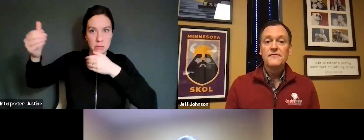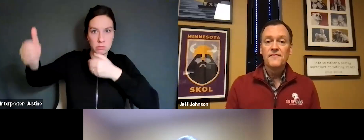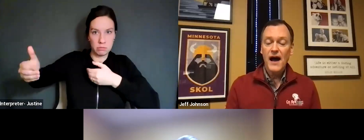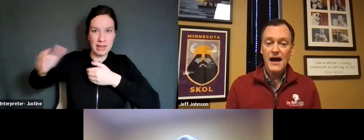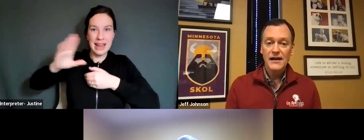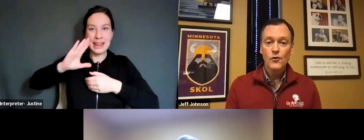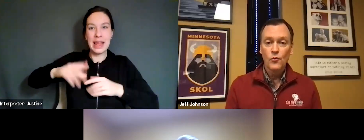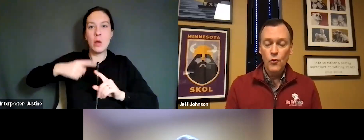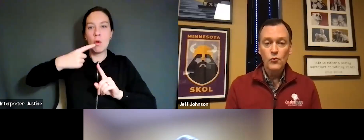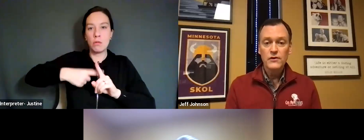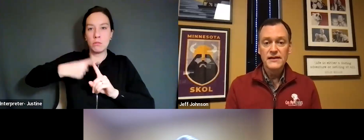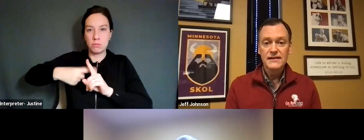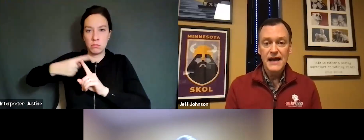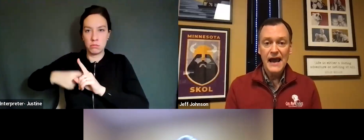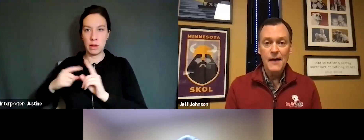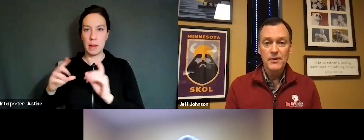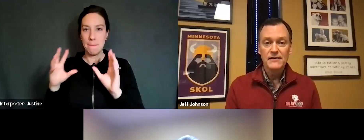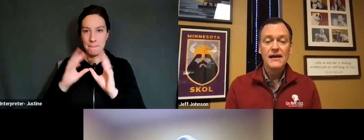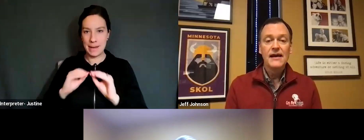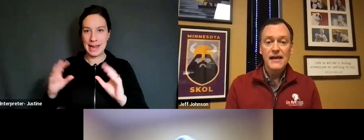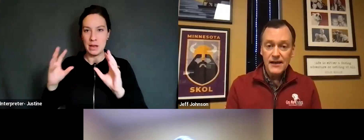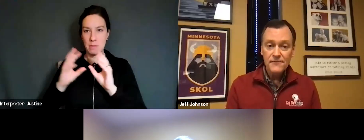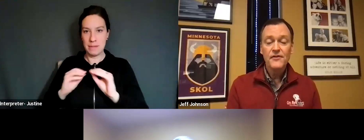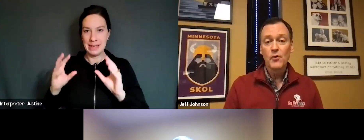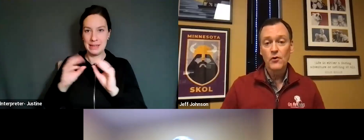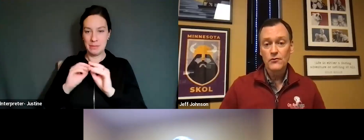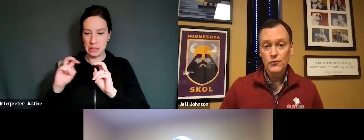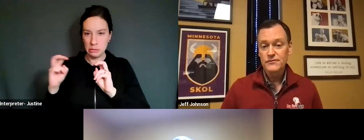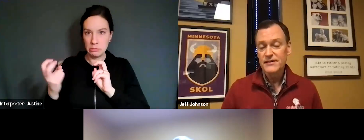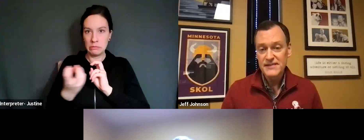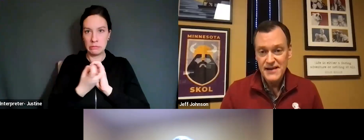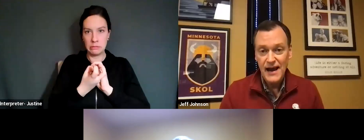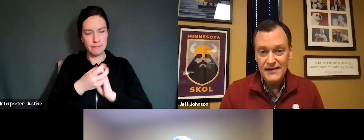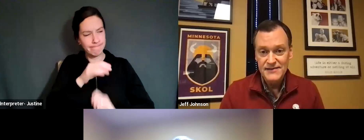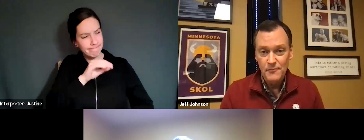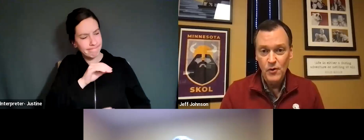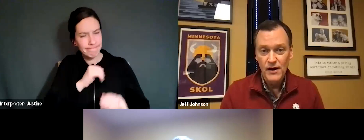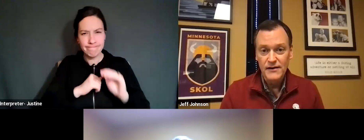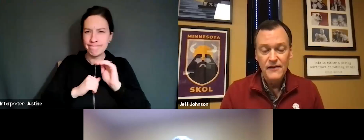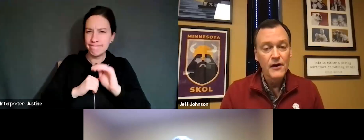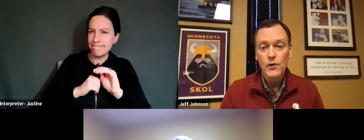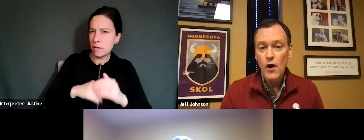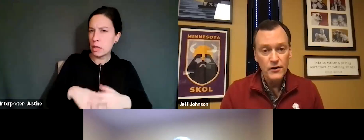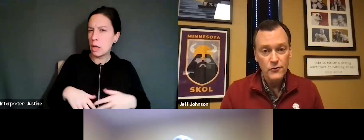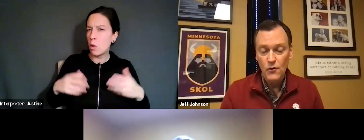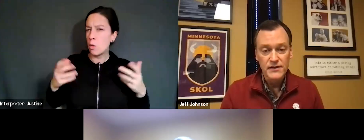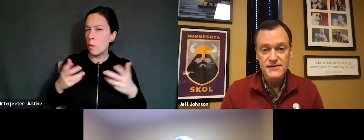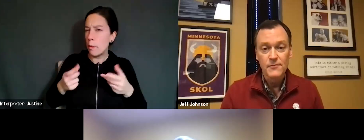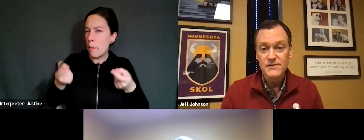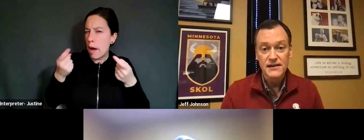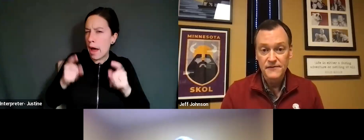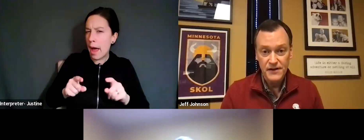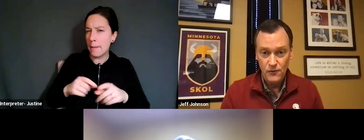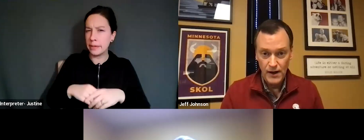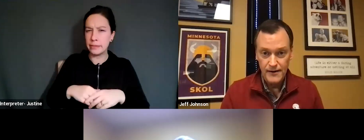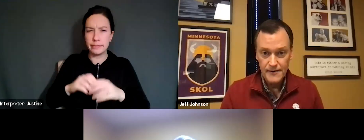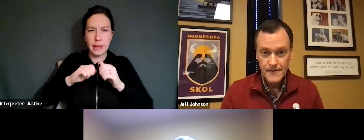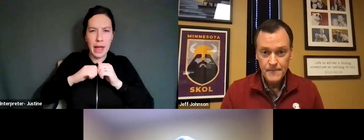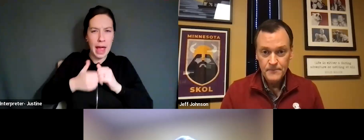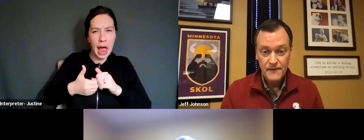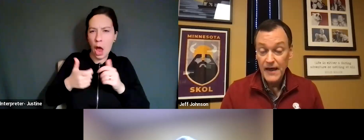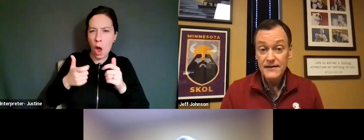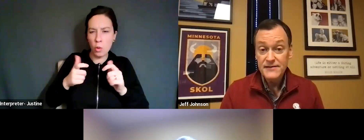to define what would need to happen if the board were to decide at some point that we want to grow in some significant